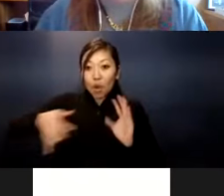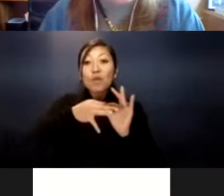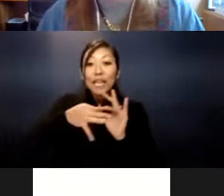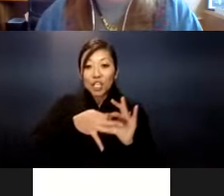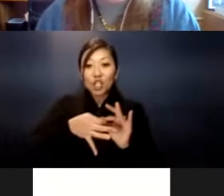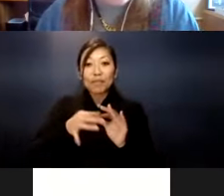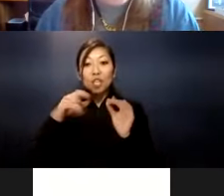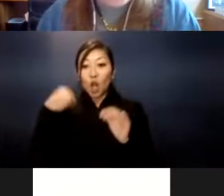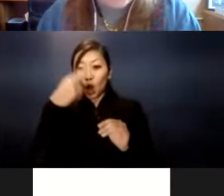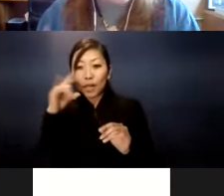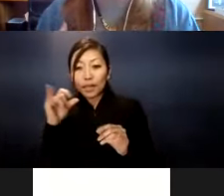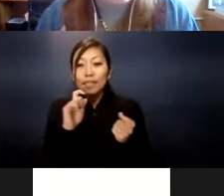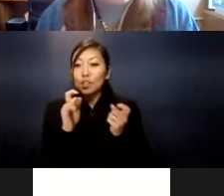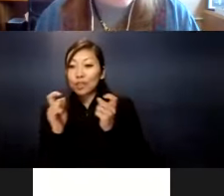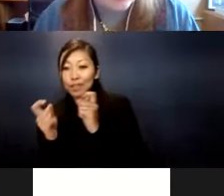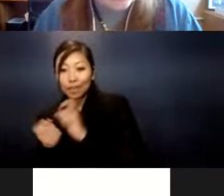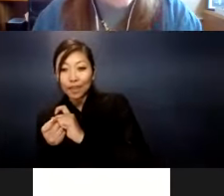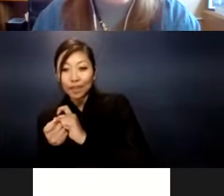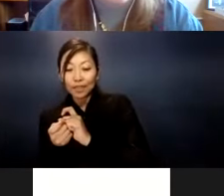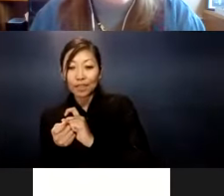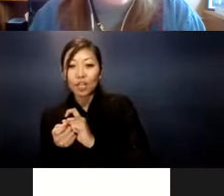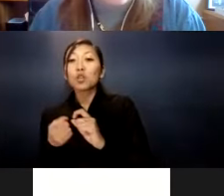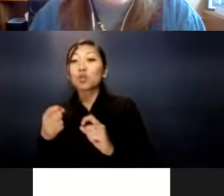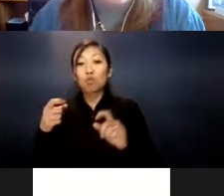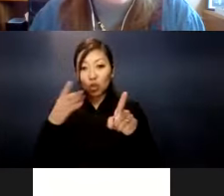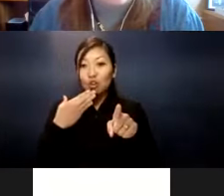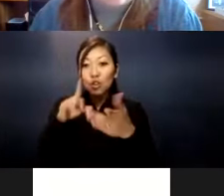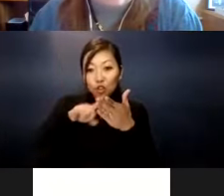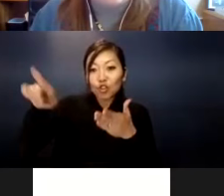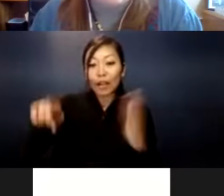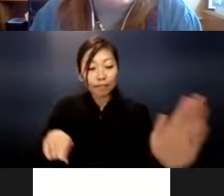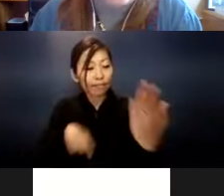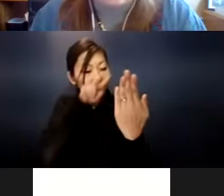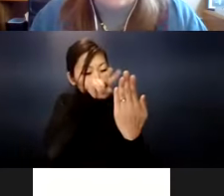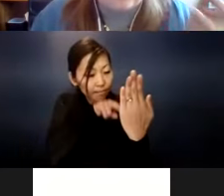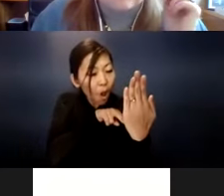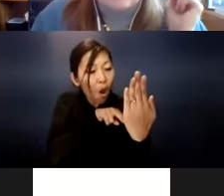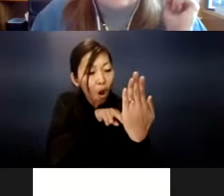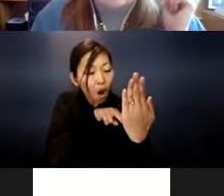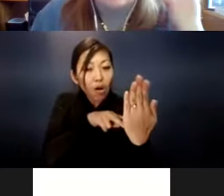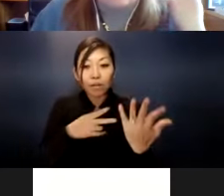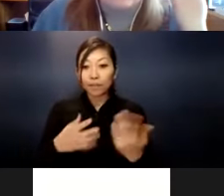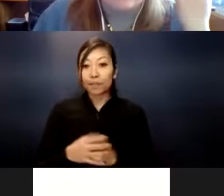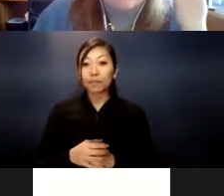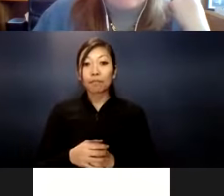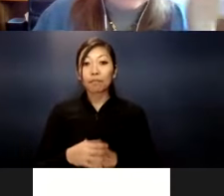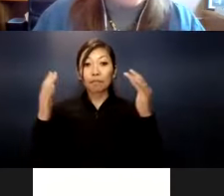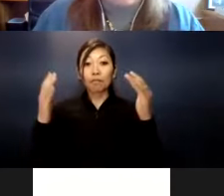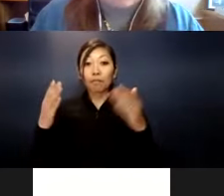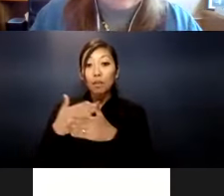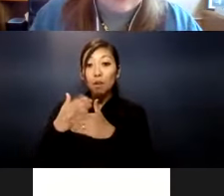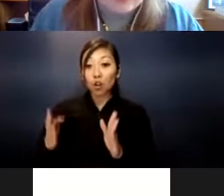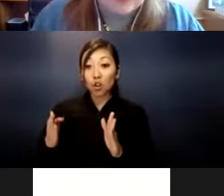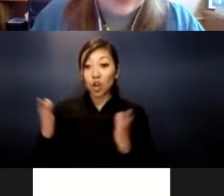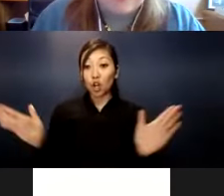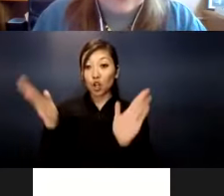then I can pinpoint the feeling I have about my relationship. So things like, does my partner encourage me to grow? Can